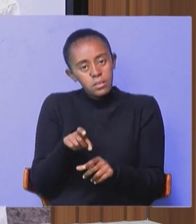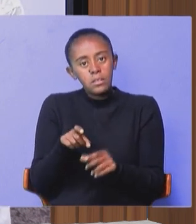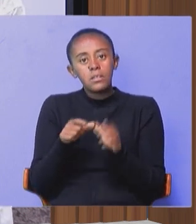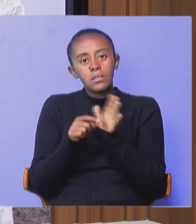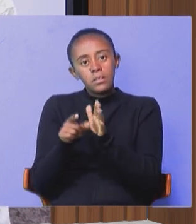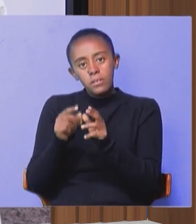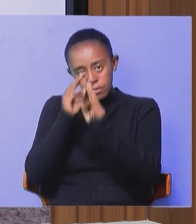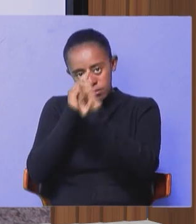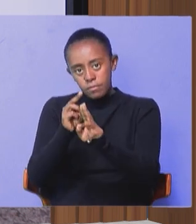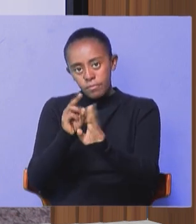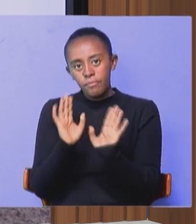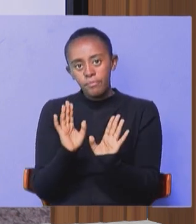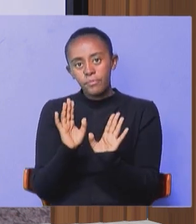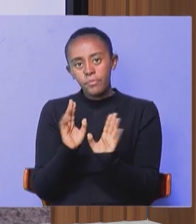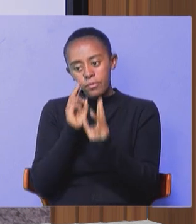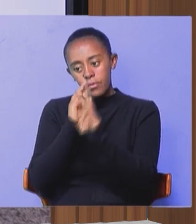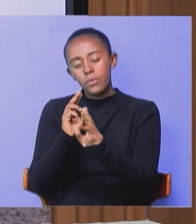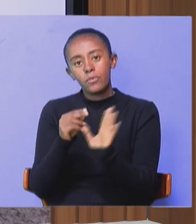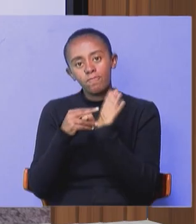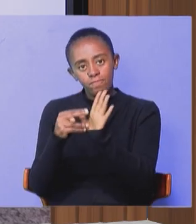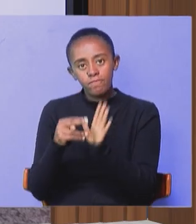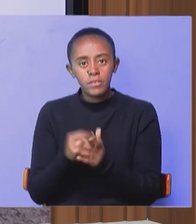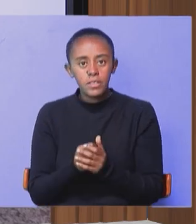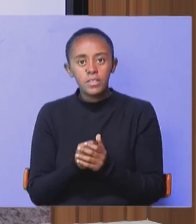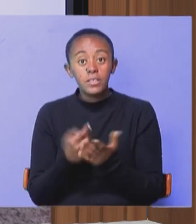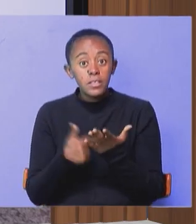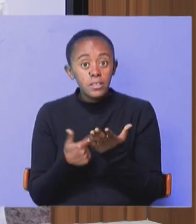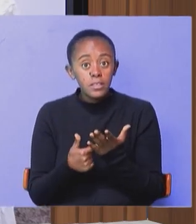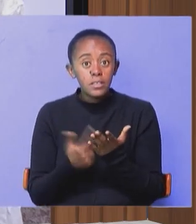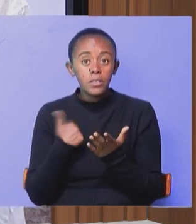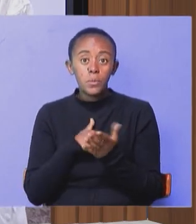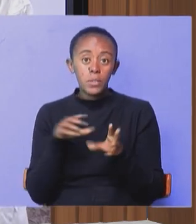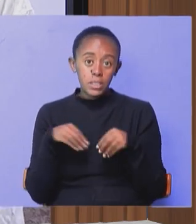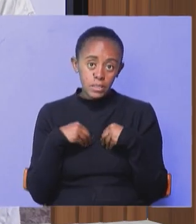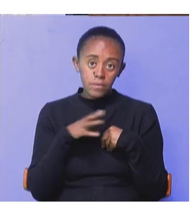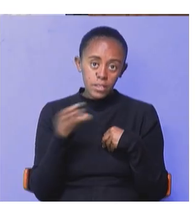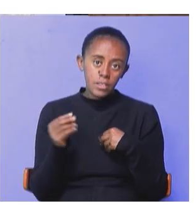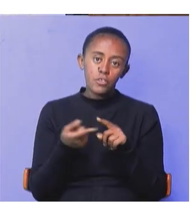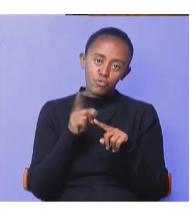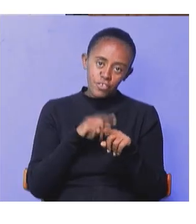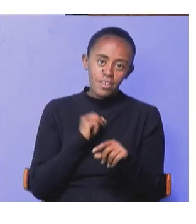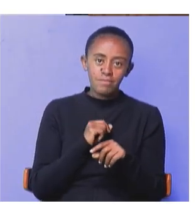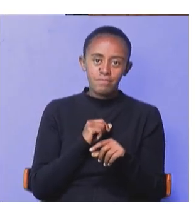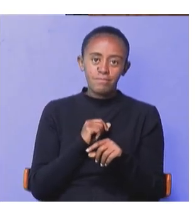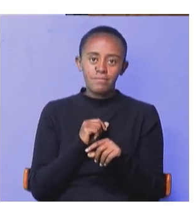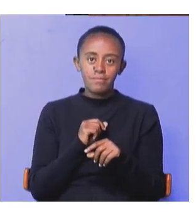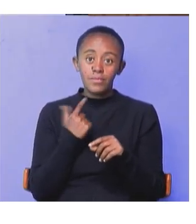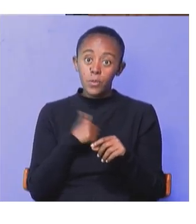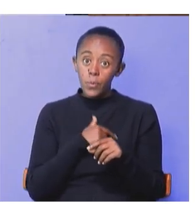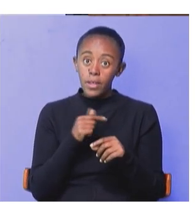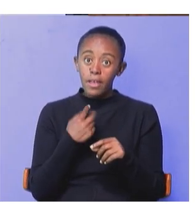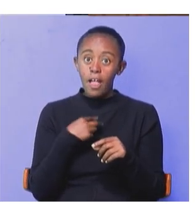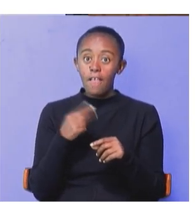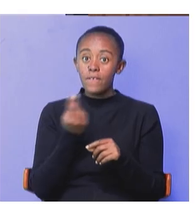example of being respectful to others so that we will receive it in return. So we have